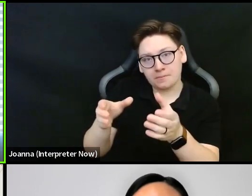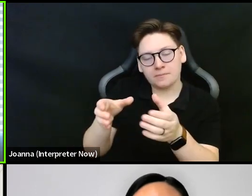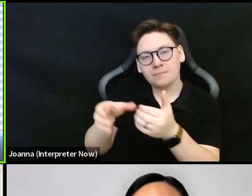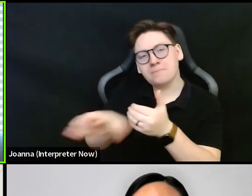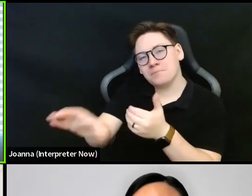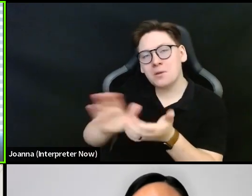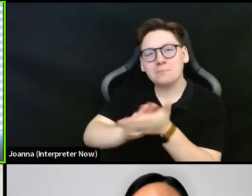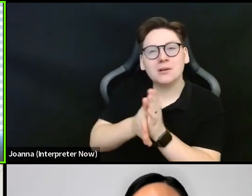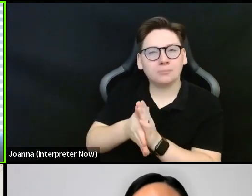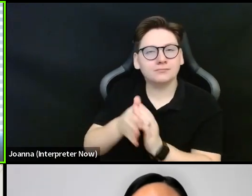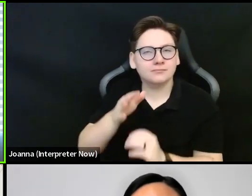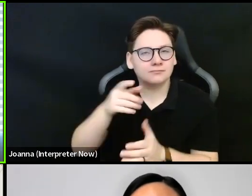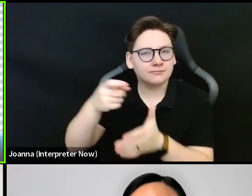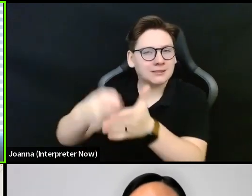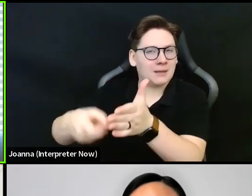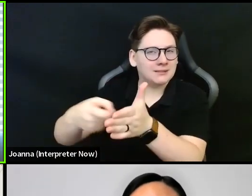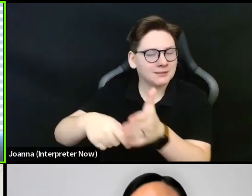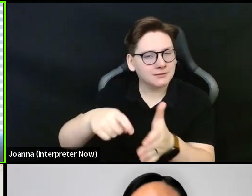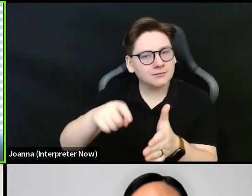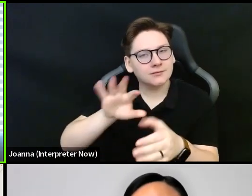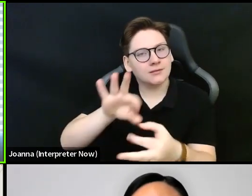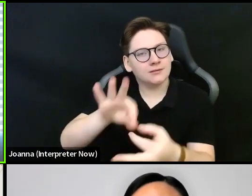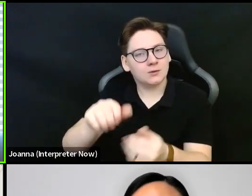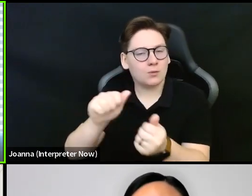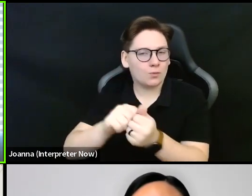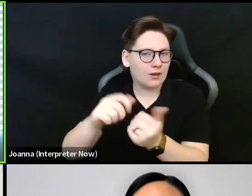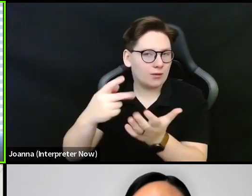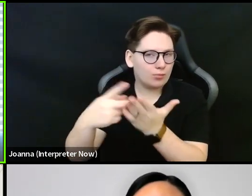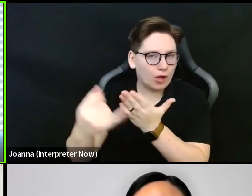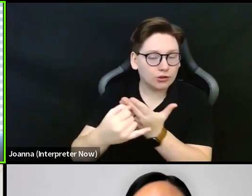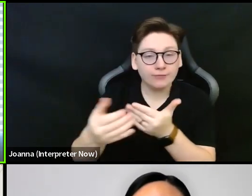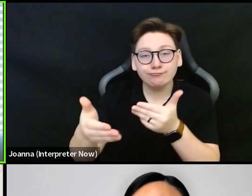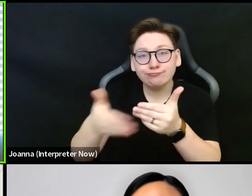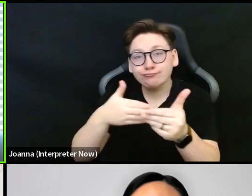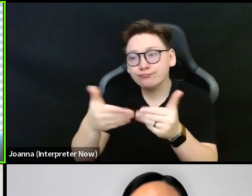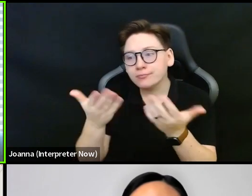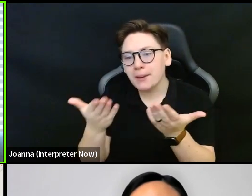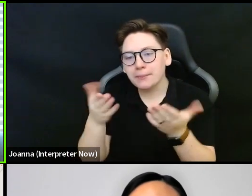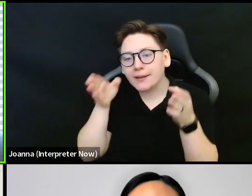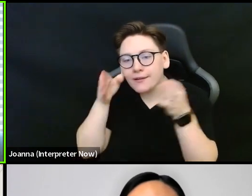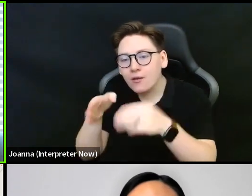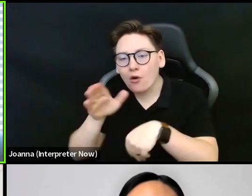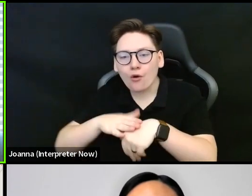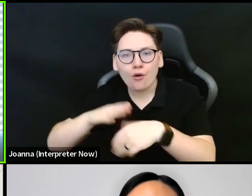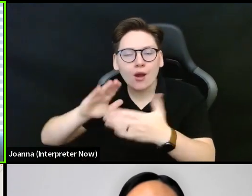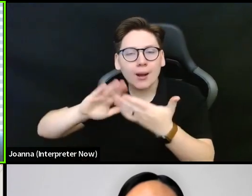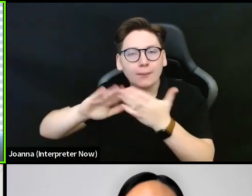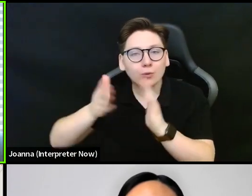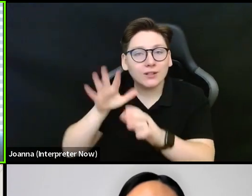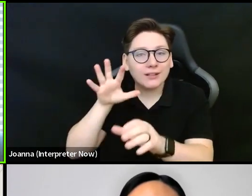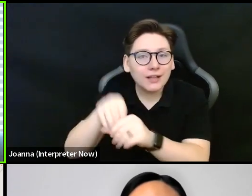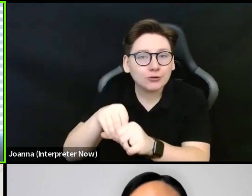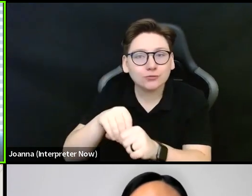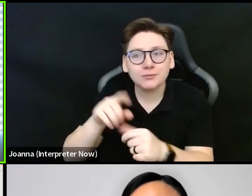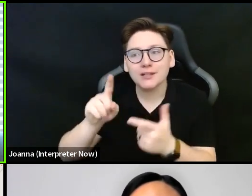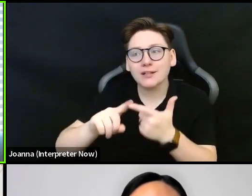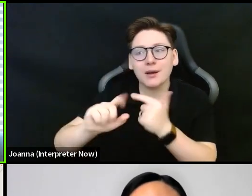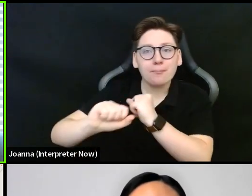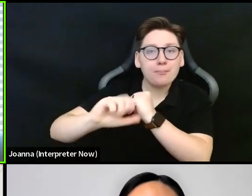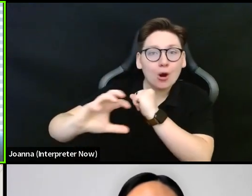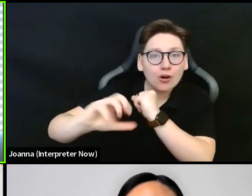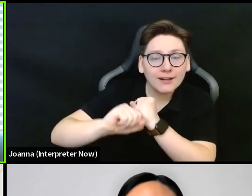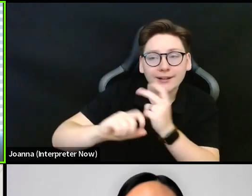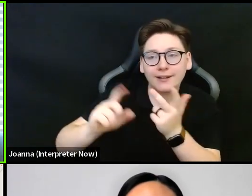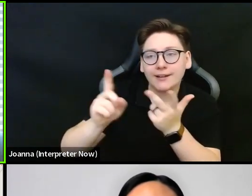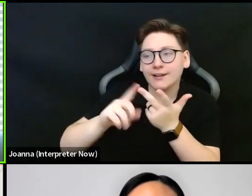pertains to the capacity building project, whether that's community engagement, marketing activities, field research.